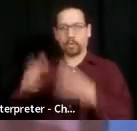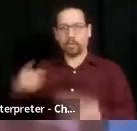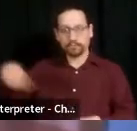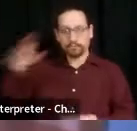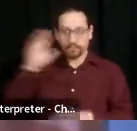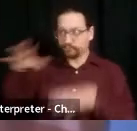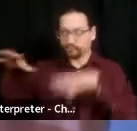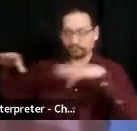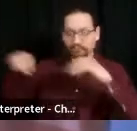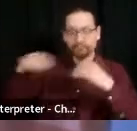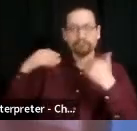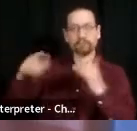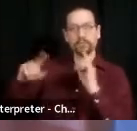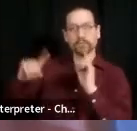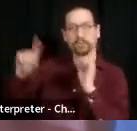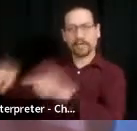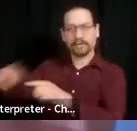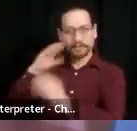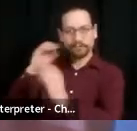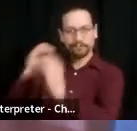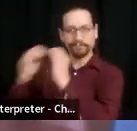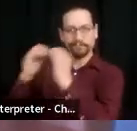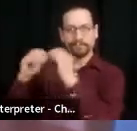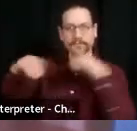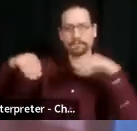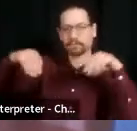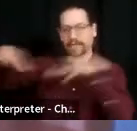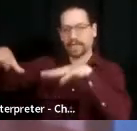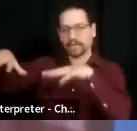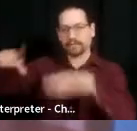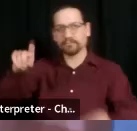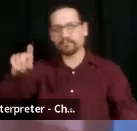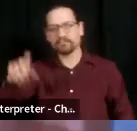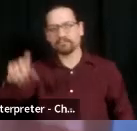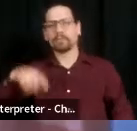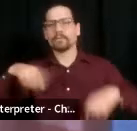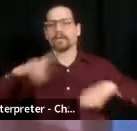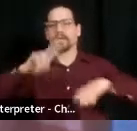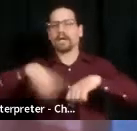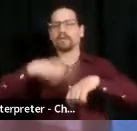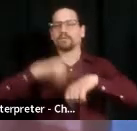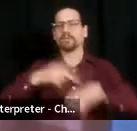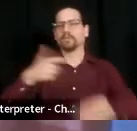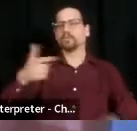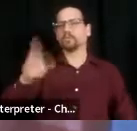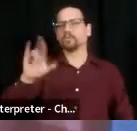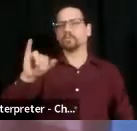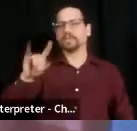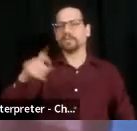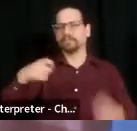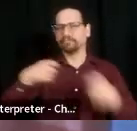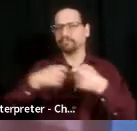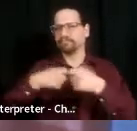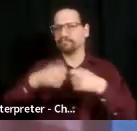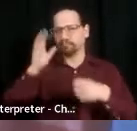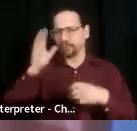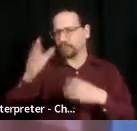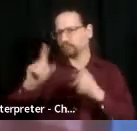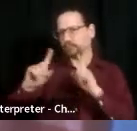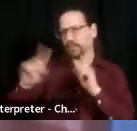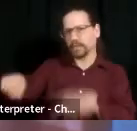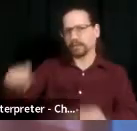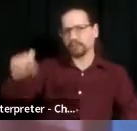to report that, you know, the temperature stayed low, which kept the snow dry, and the winds in this area in our territory